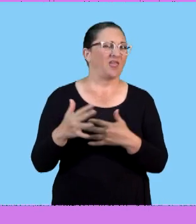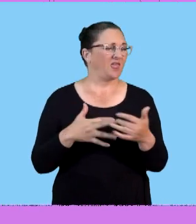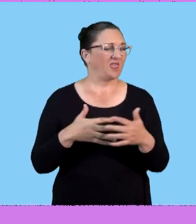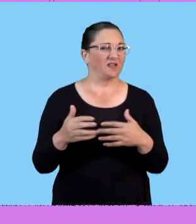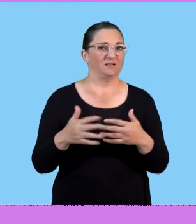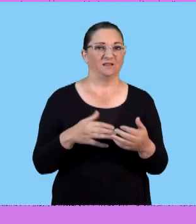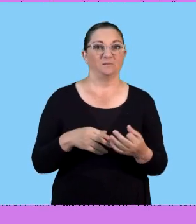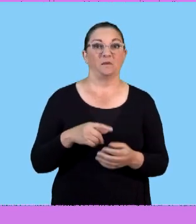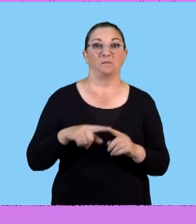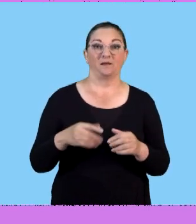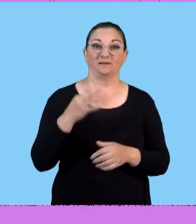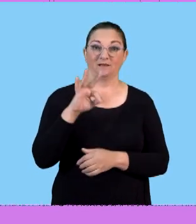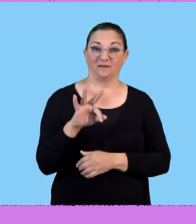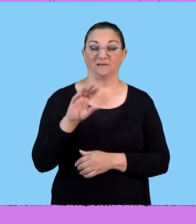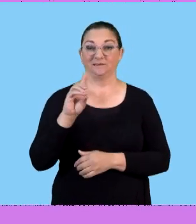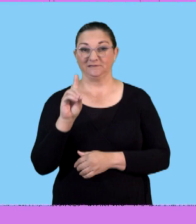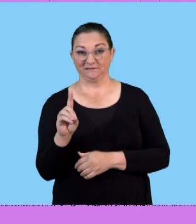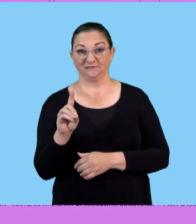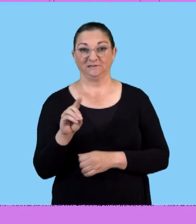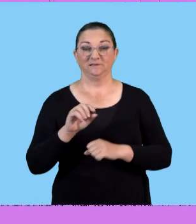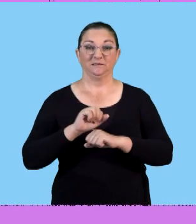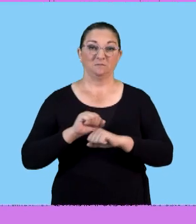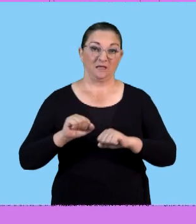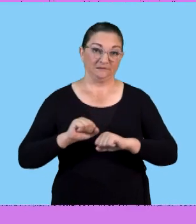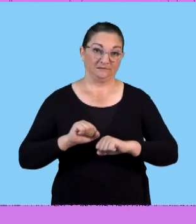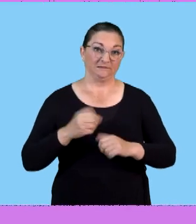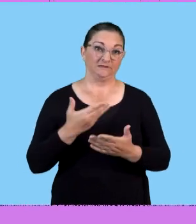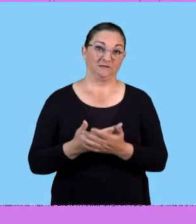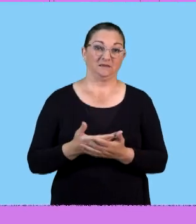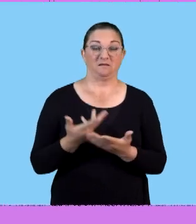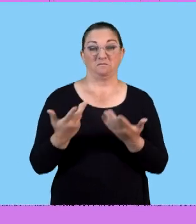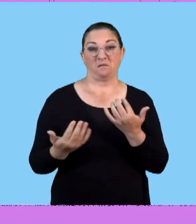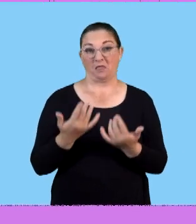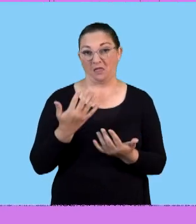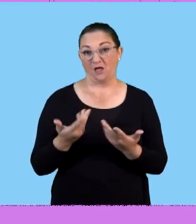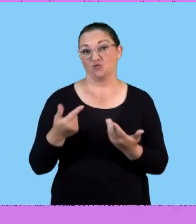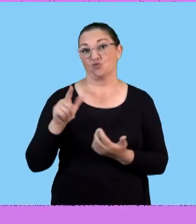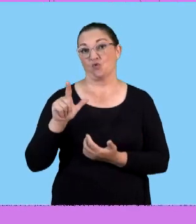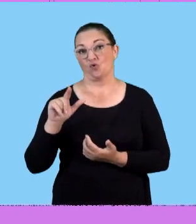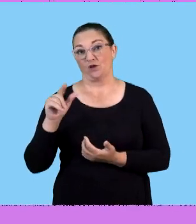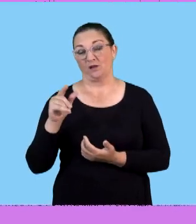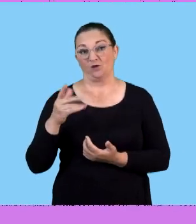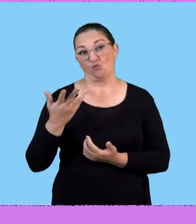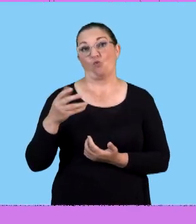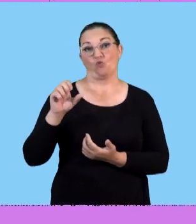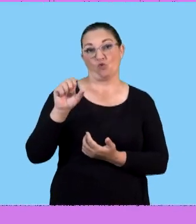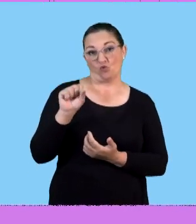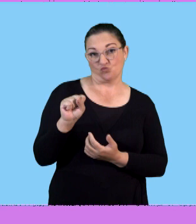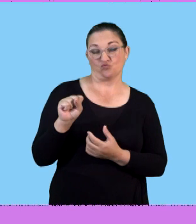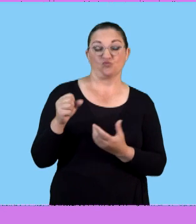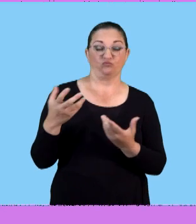substance. So any of that, right? It's the three-dimensional space occupied by either a gas,